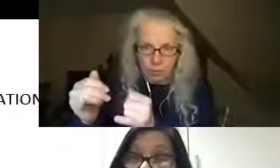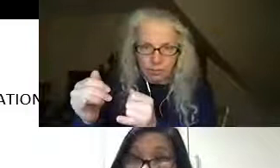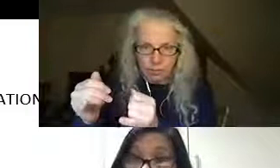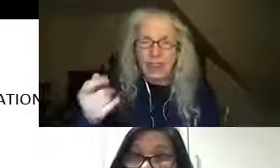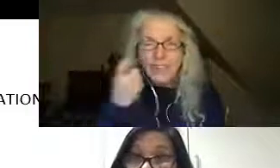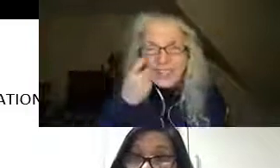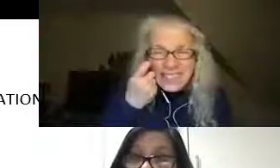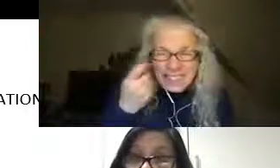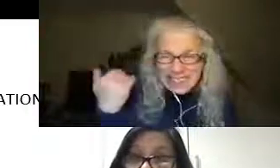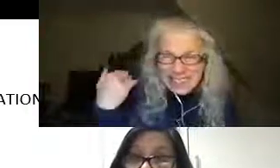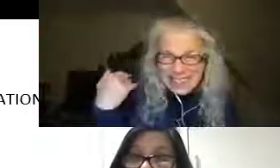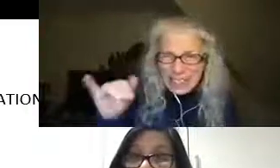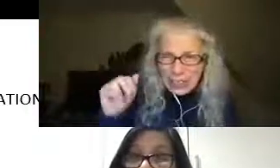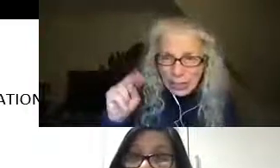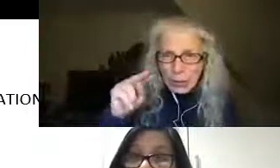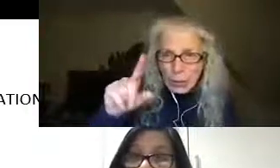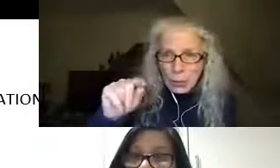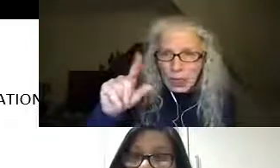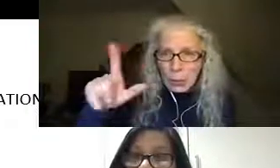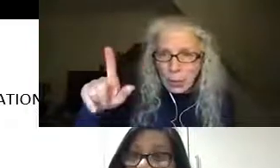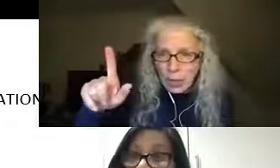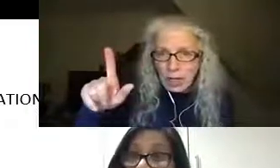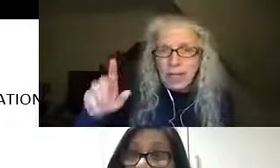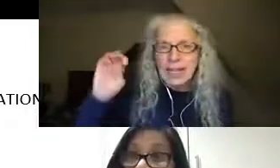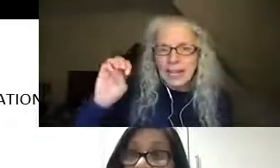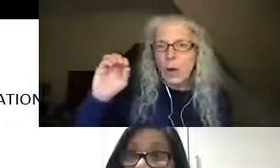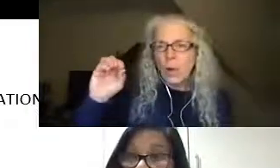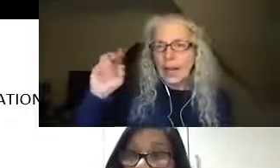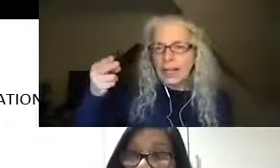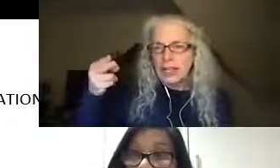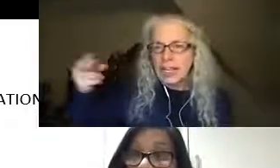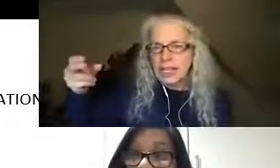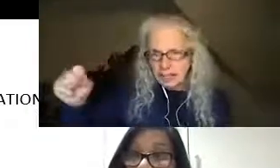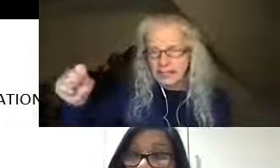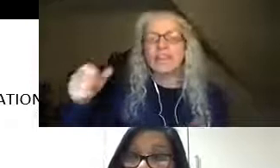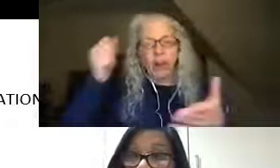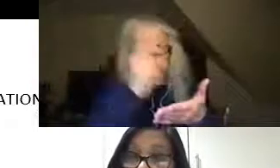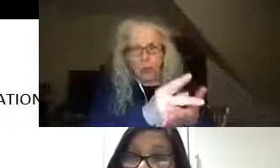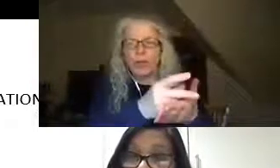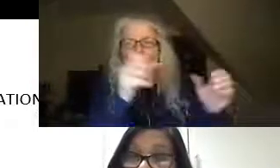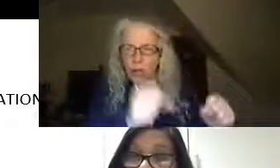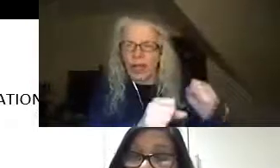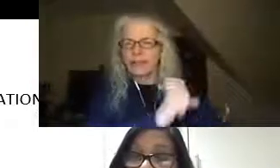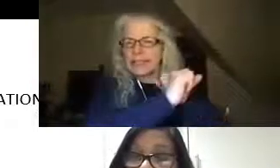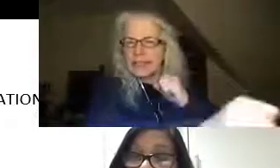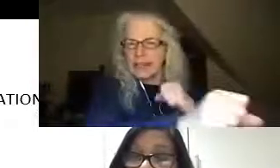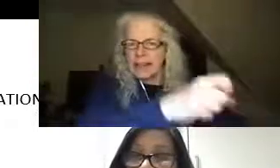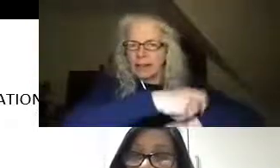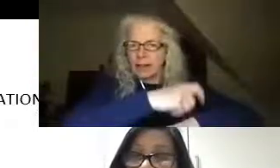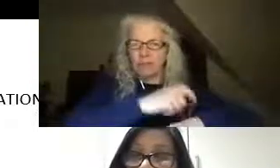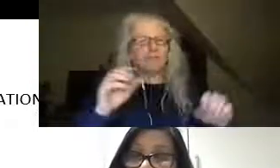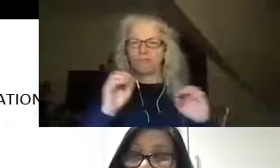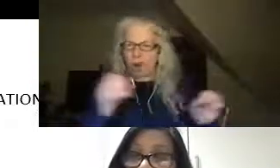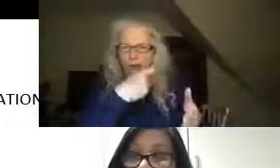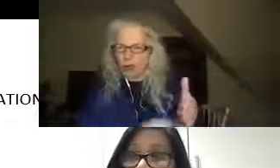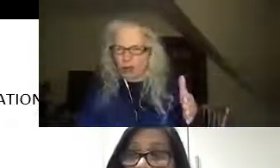in January of this year, EOHHS approved a no-cost extension for RICDHH and this grant